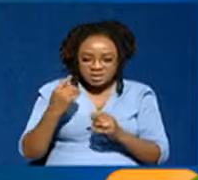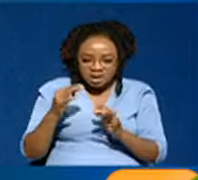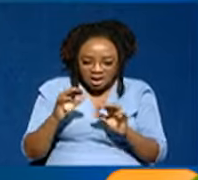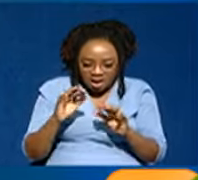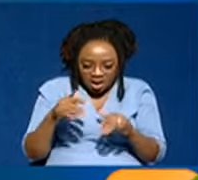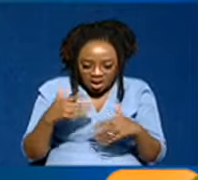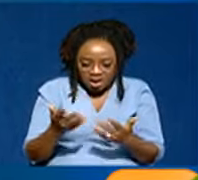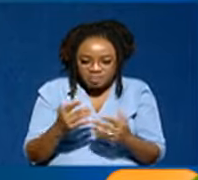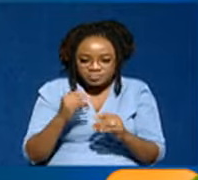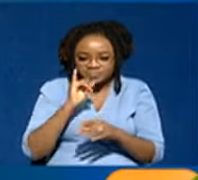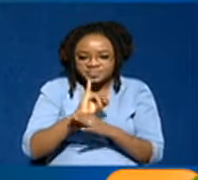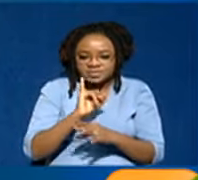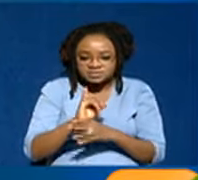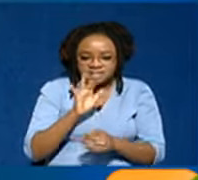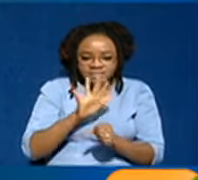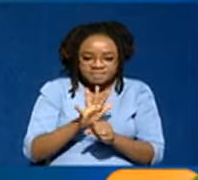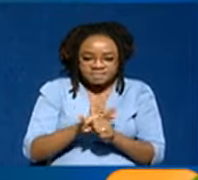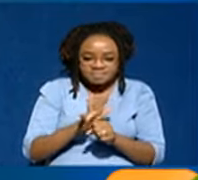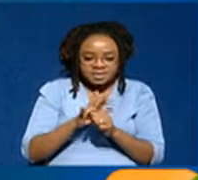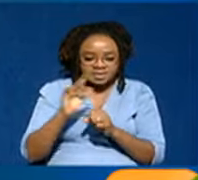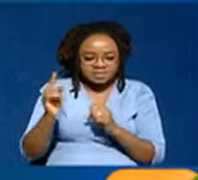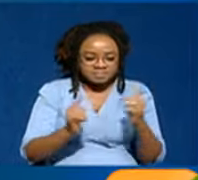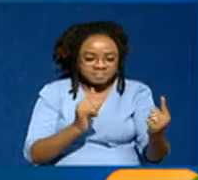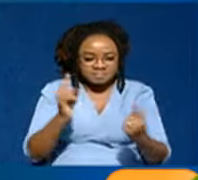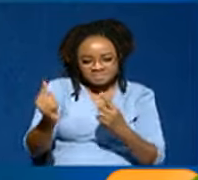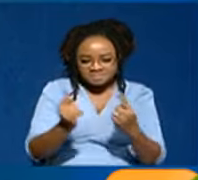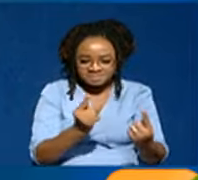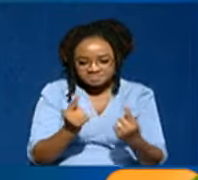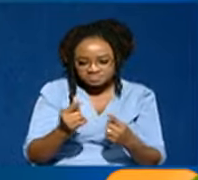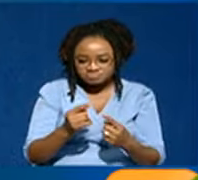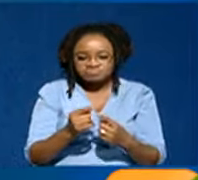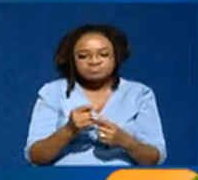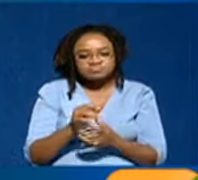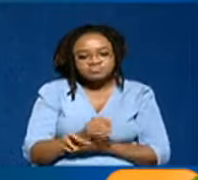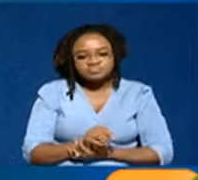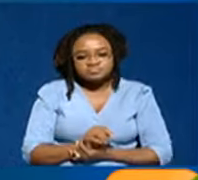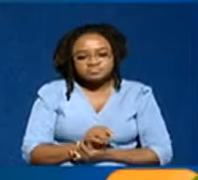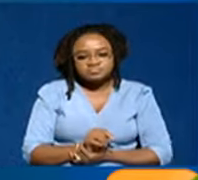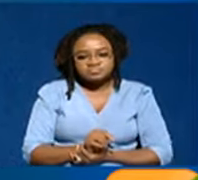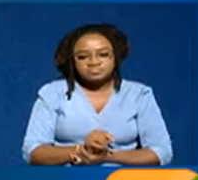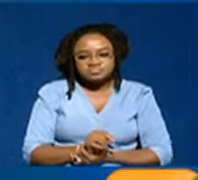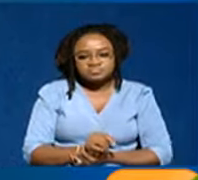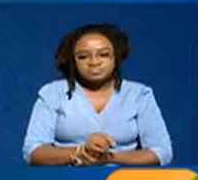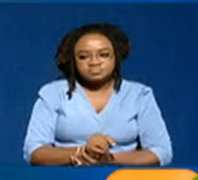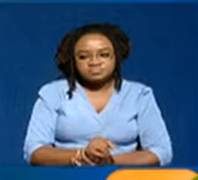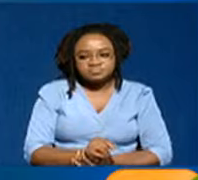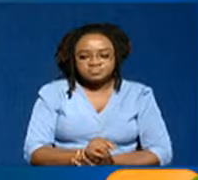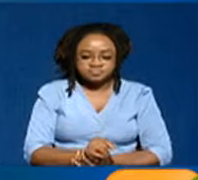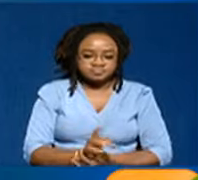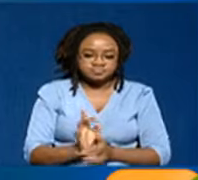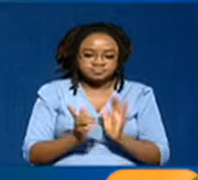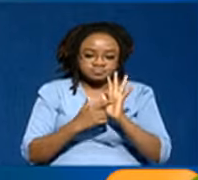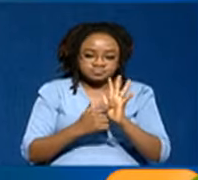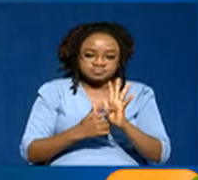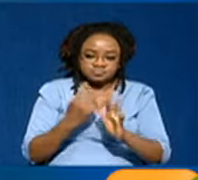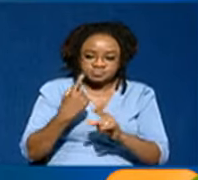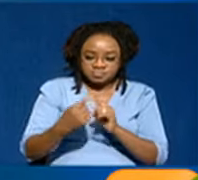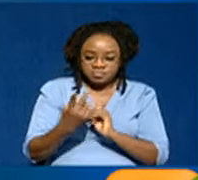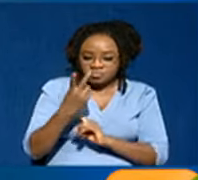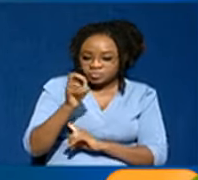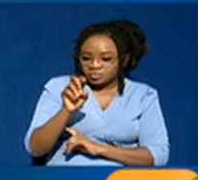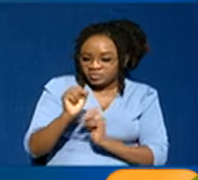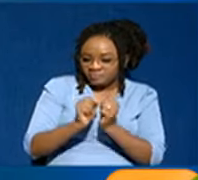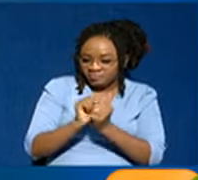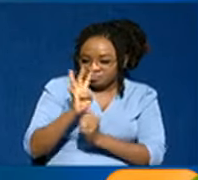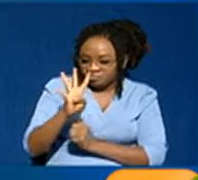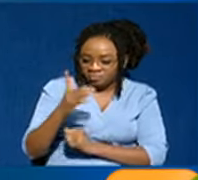of interns who are coming out, and for good reason. Because if you look at, say, for example, 2014, we